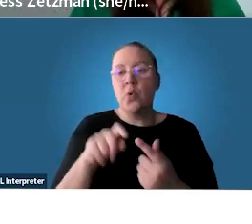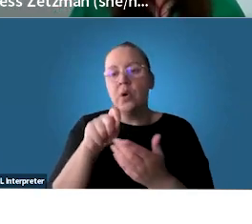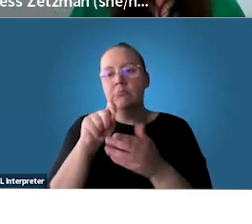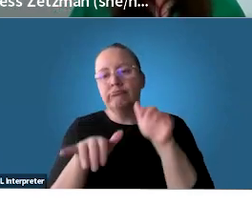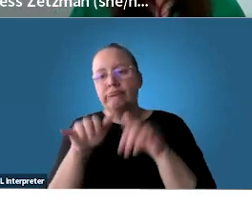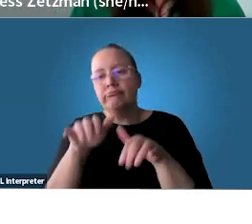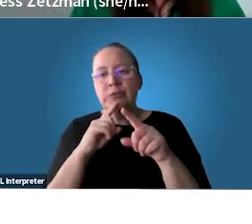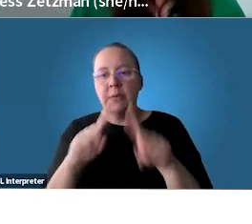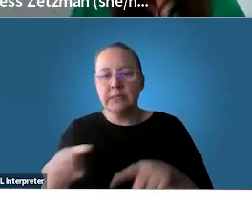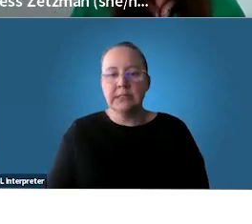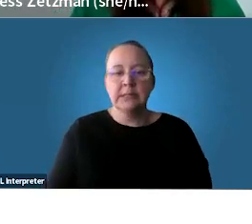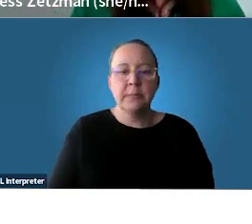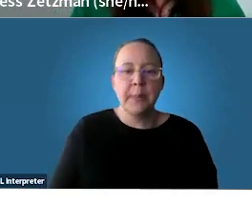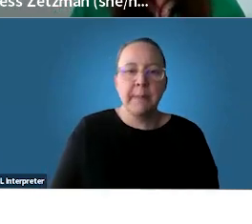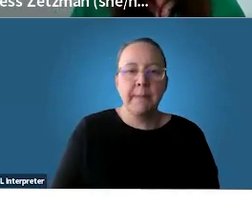responses.